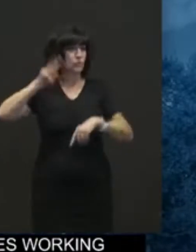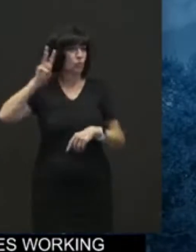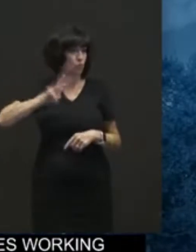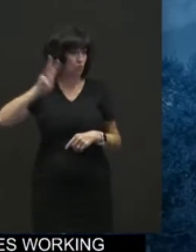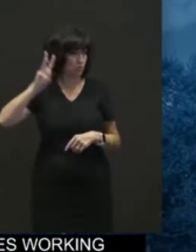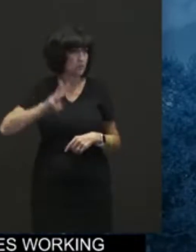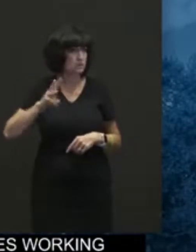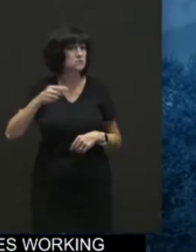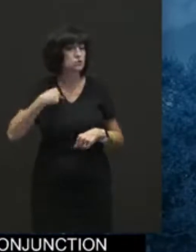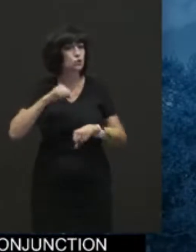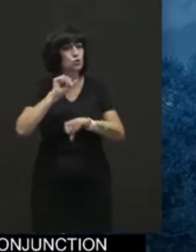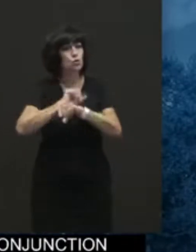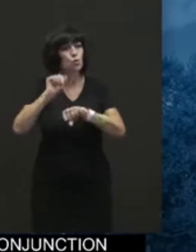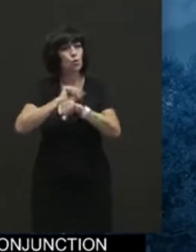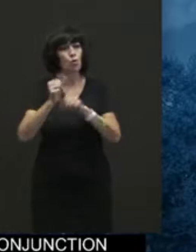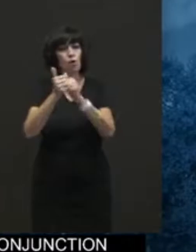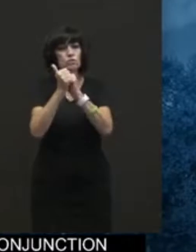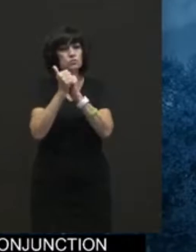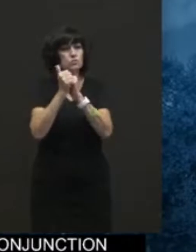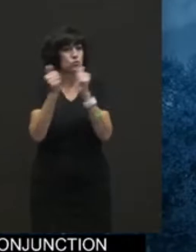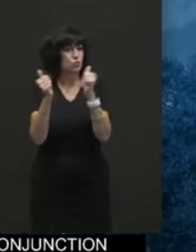Attorney's office with respect to the